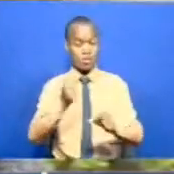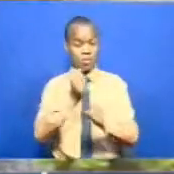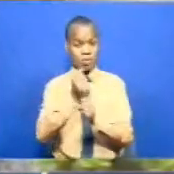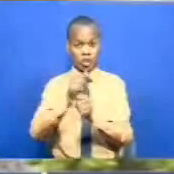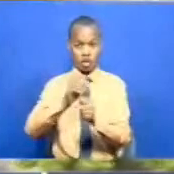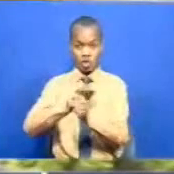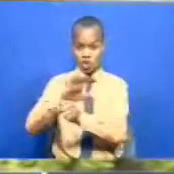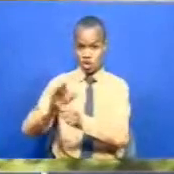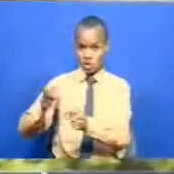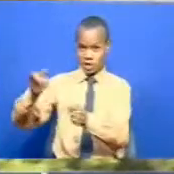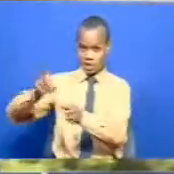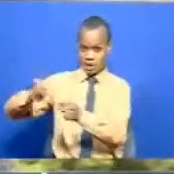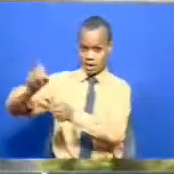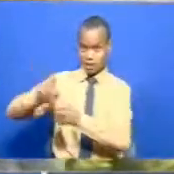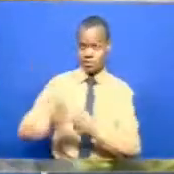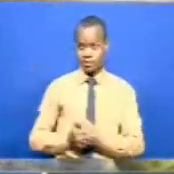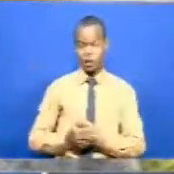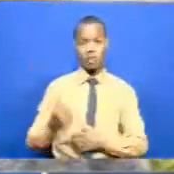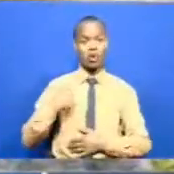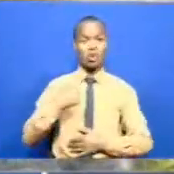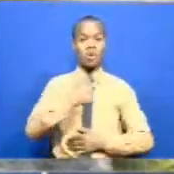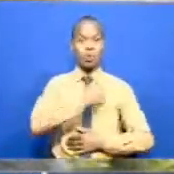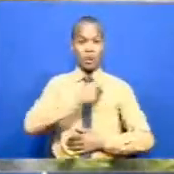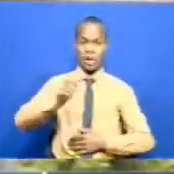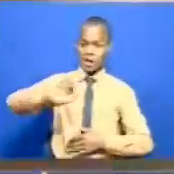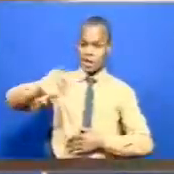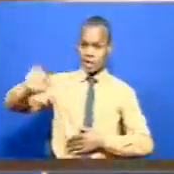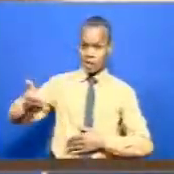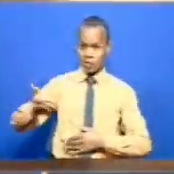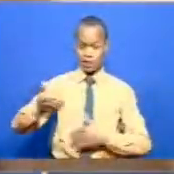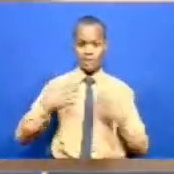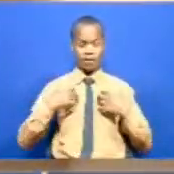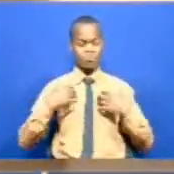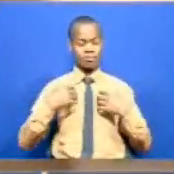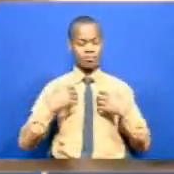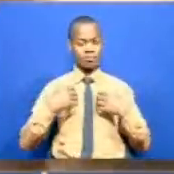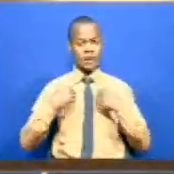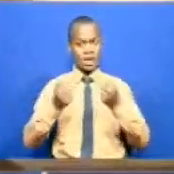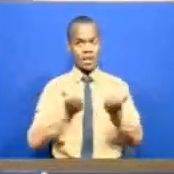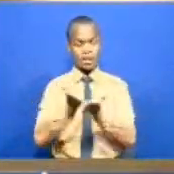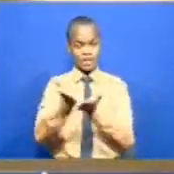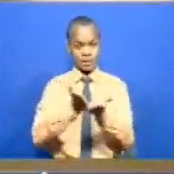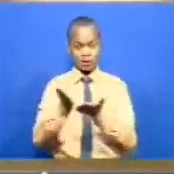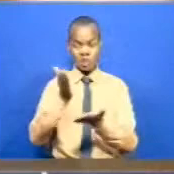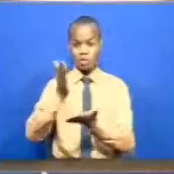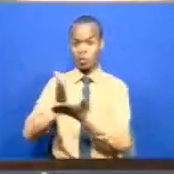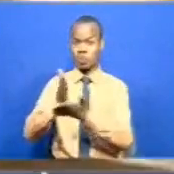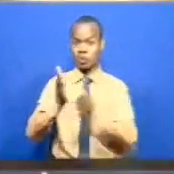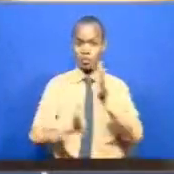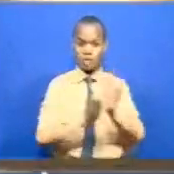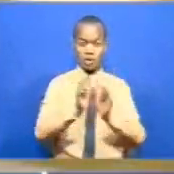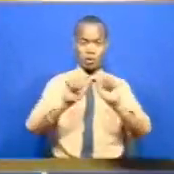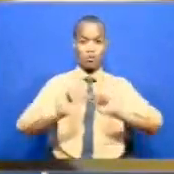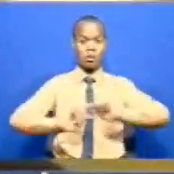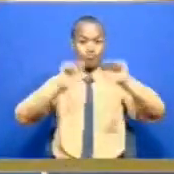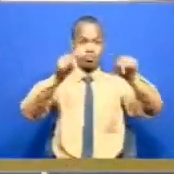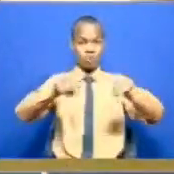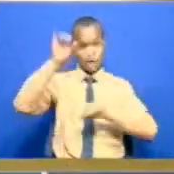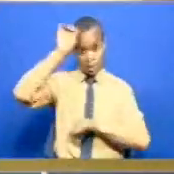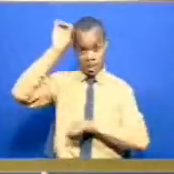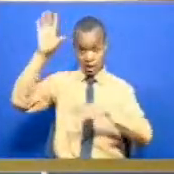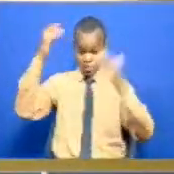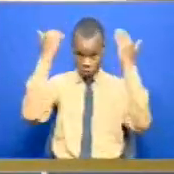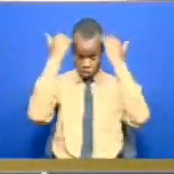We, as the county health services, we have undertaken this exercise to come to Kiambu Law Courts and